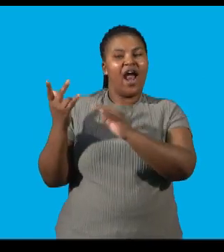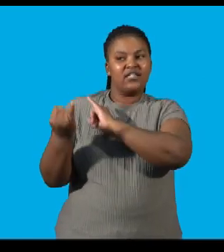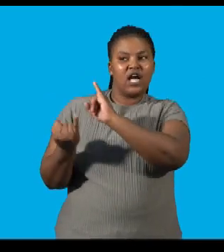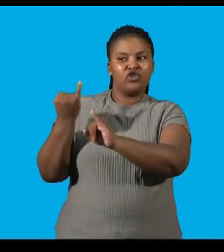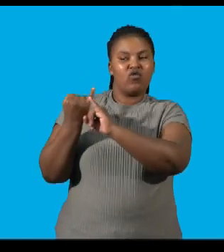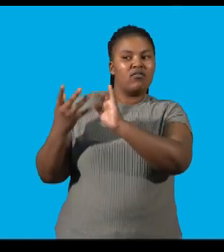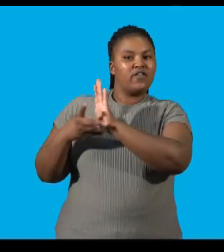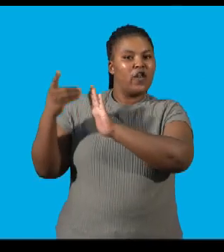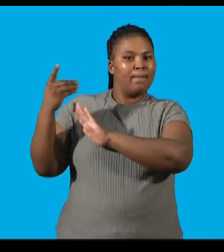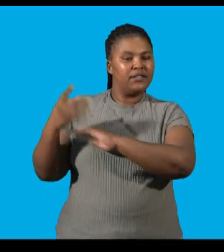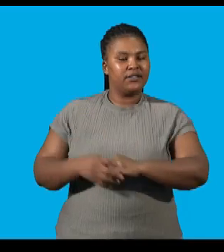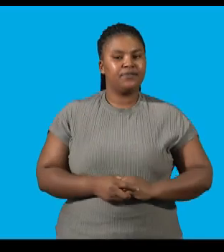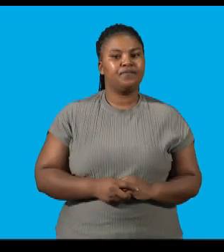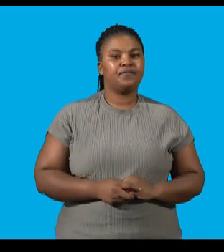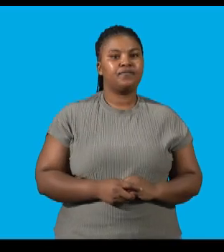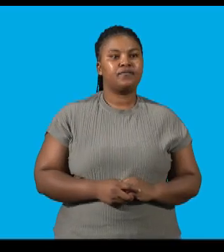development.